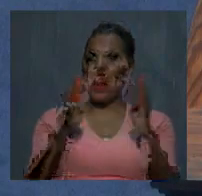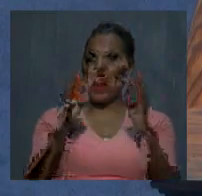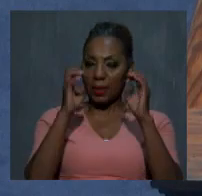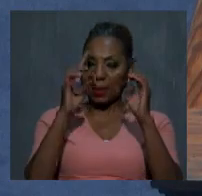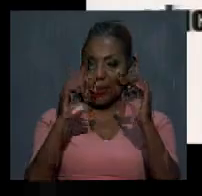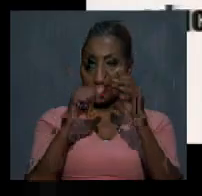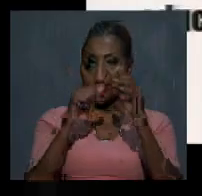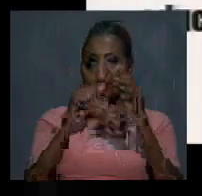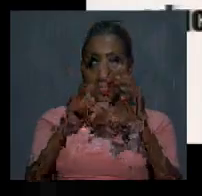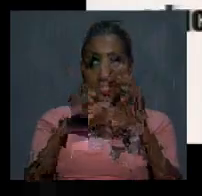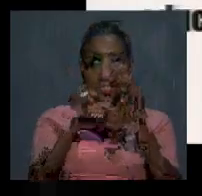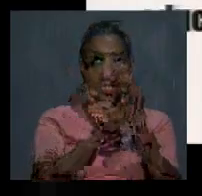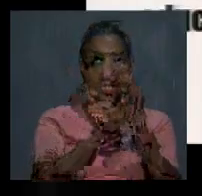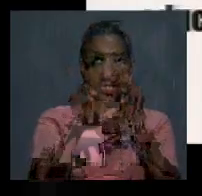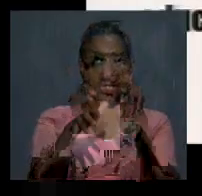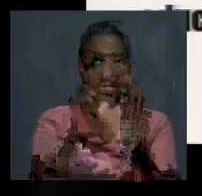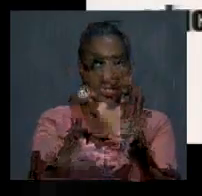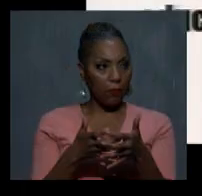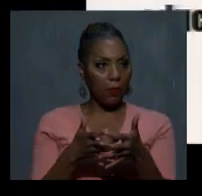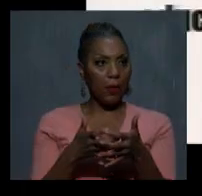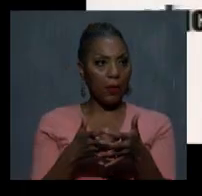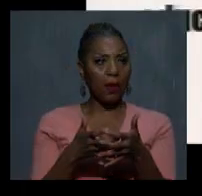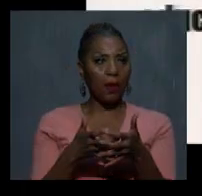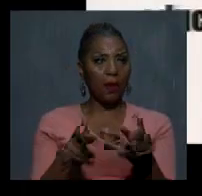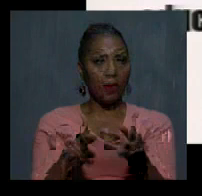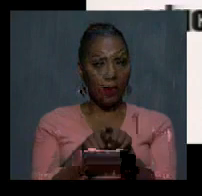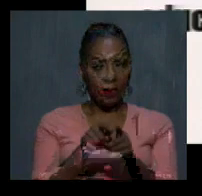to our as all